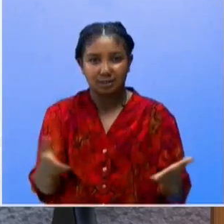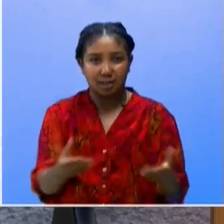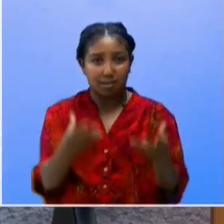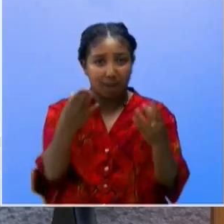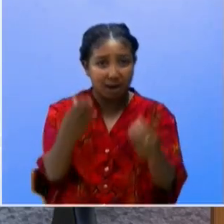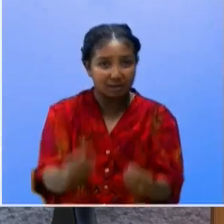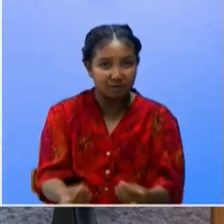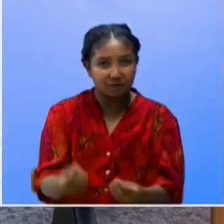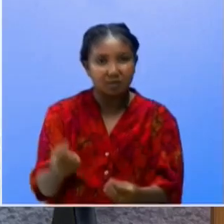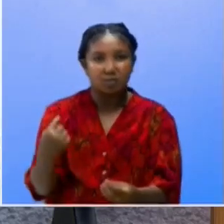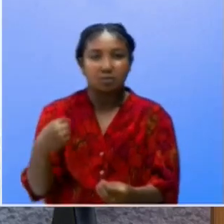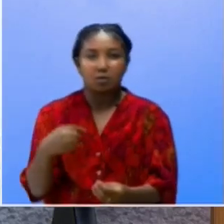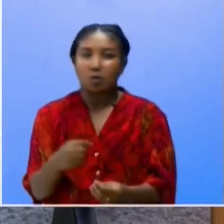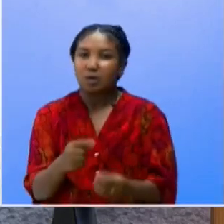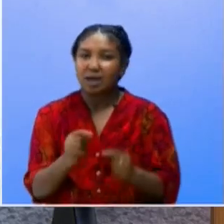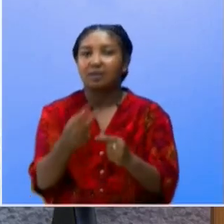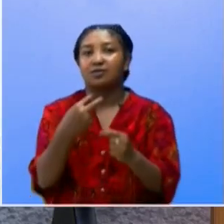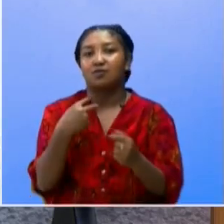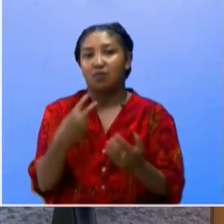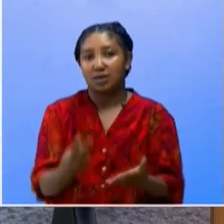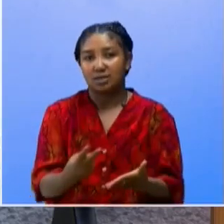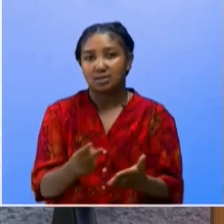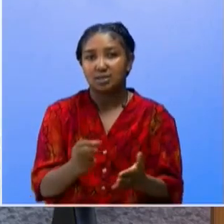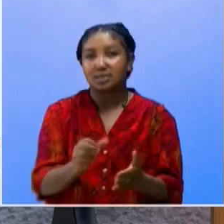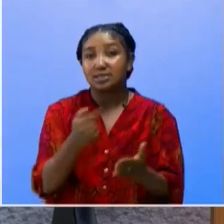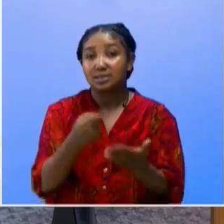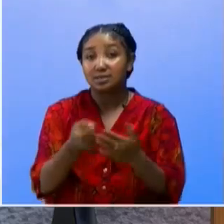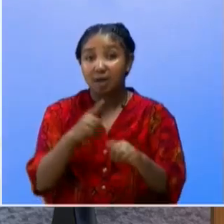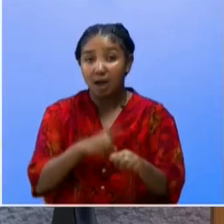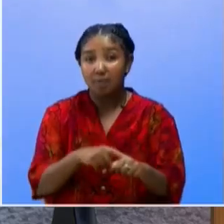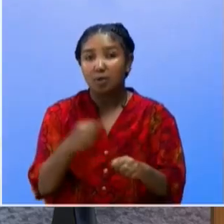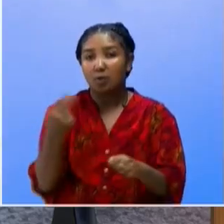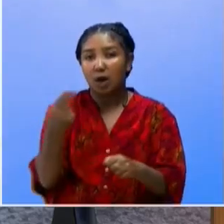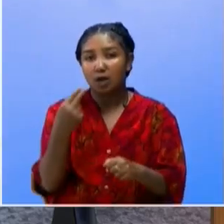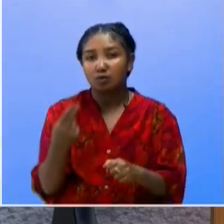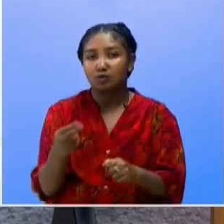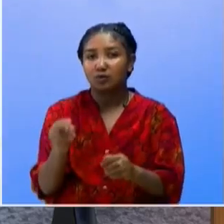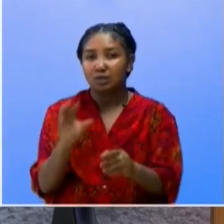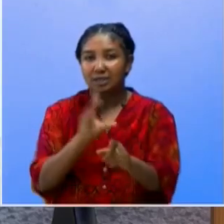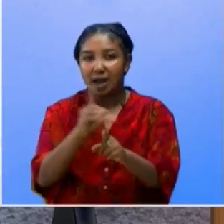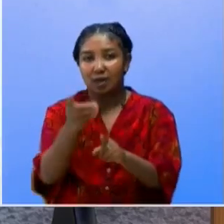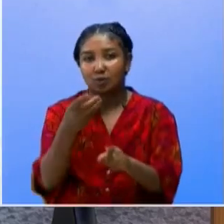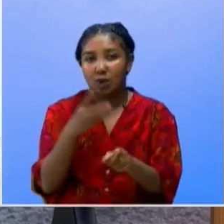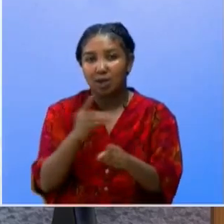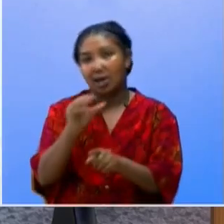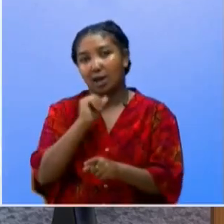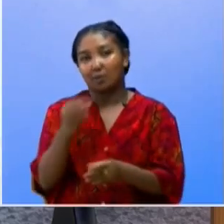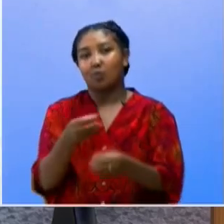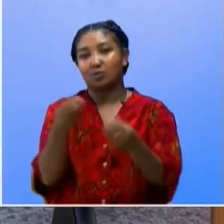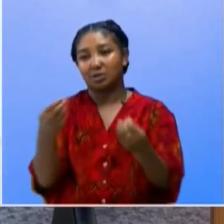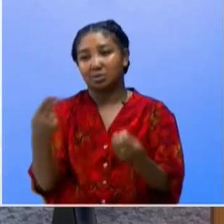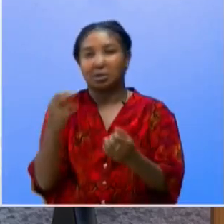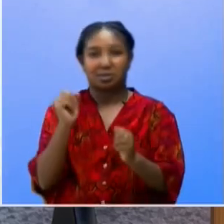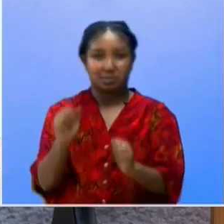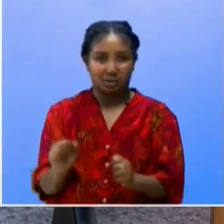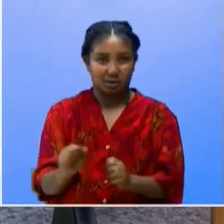passive or maybe in active voice, okay? And at that time, you can use from direct or indirect